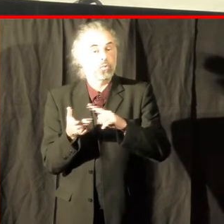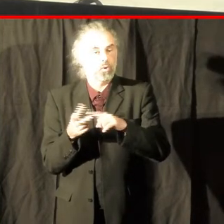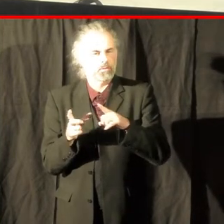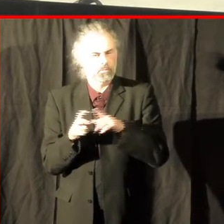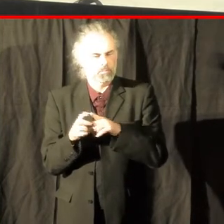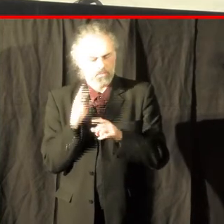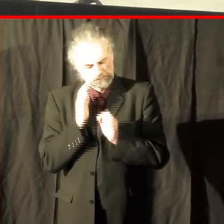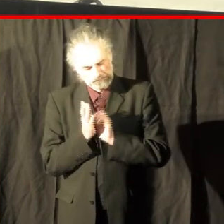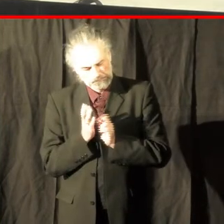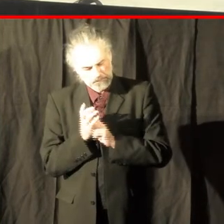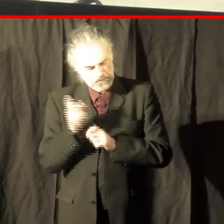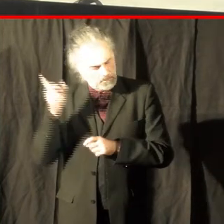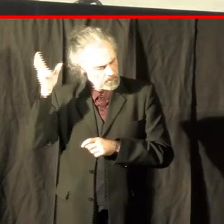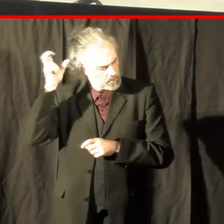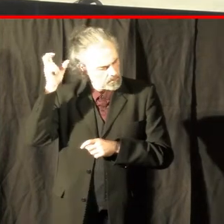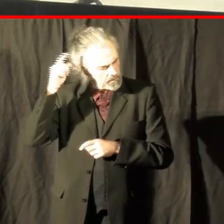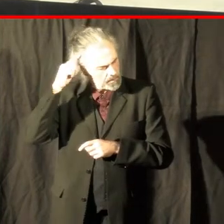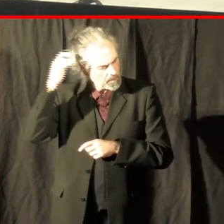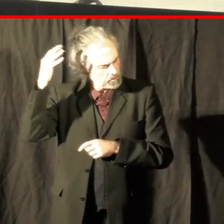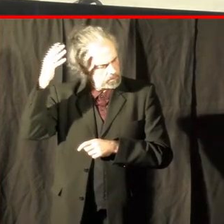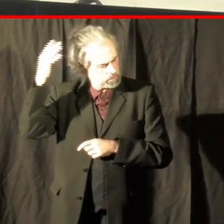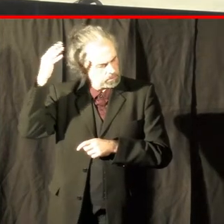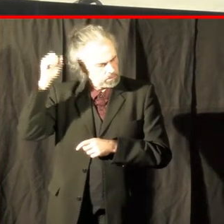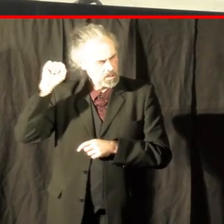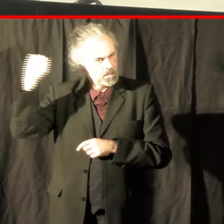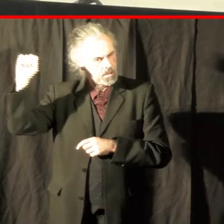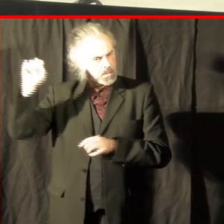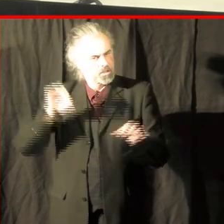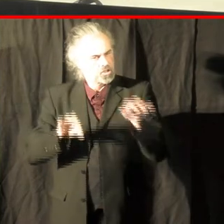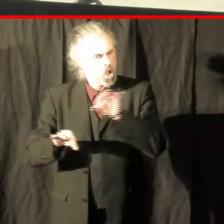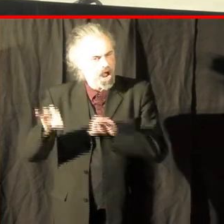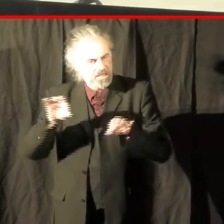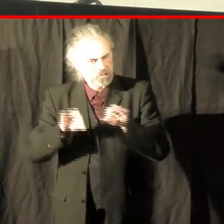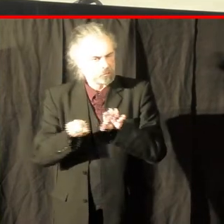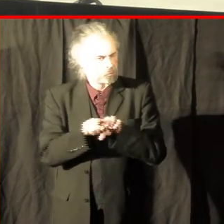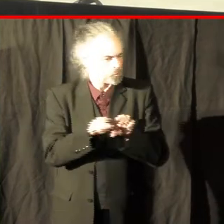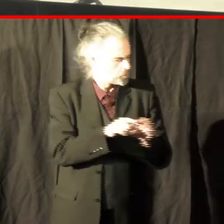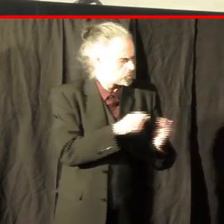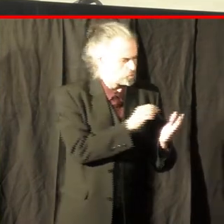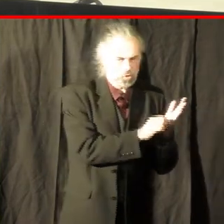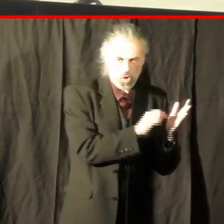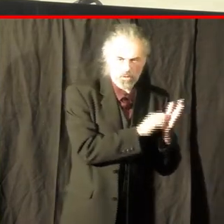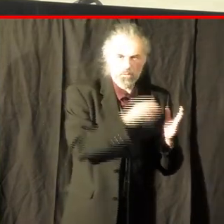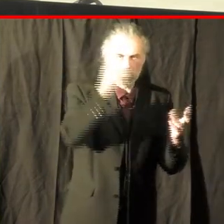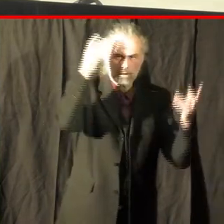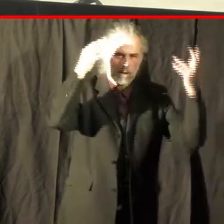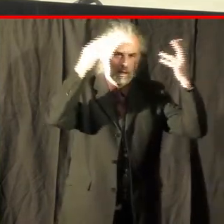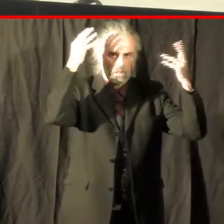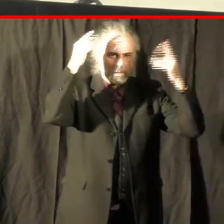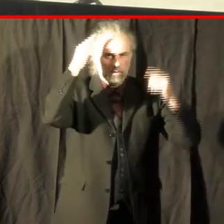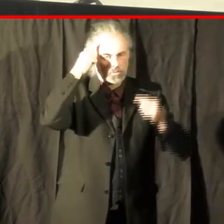scientist and the journalist in her head. Let's watch.